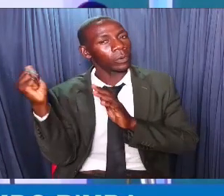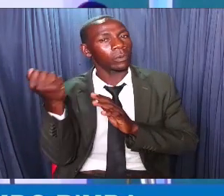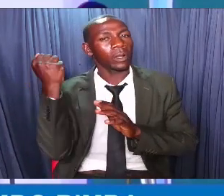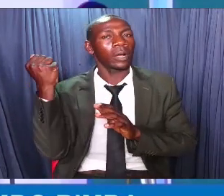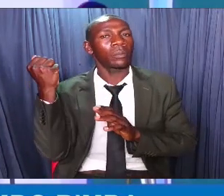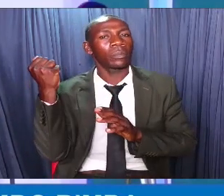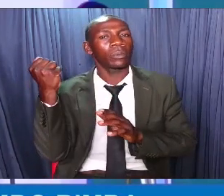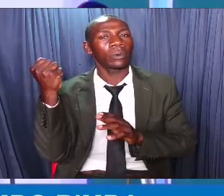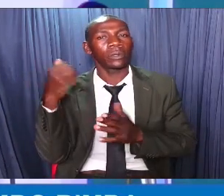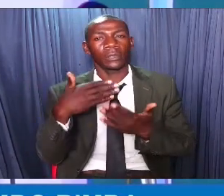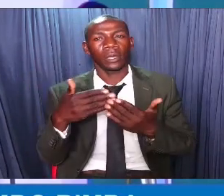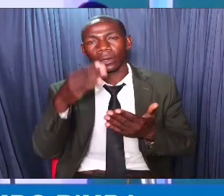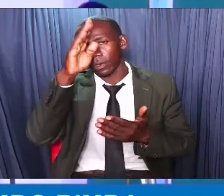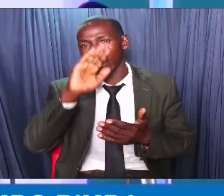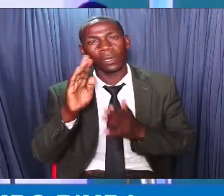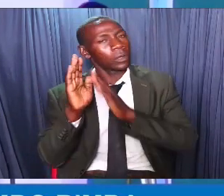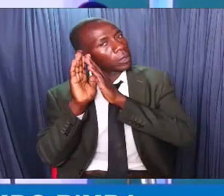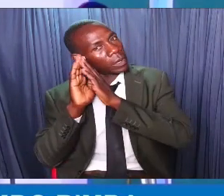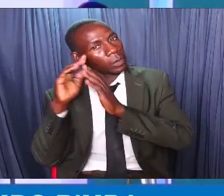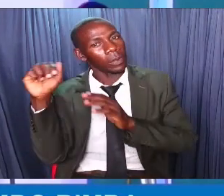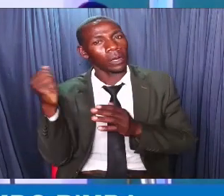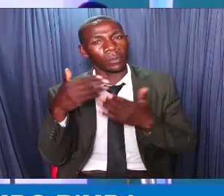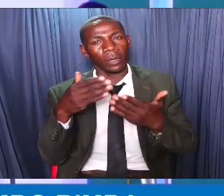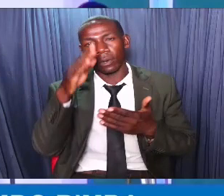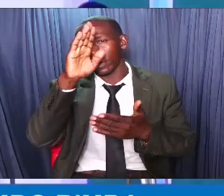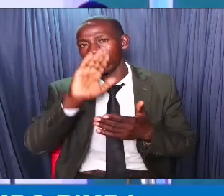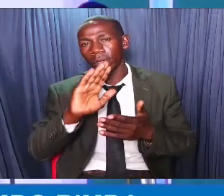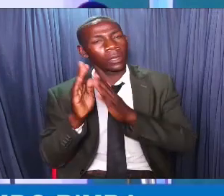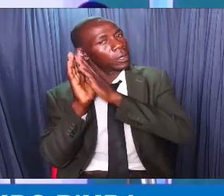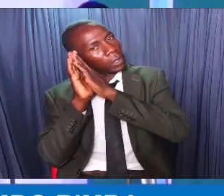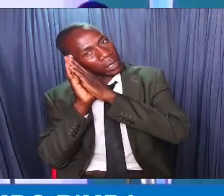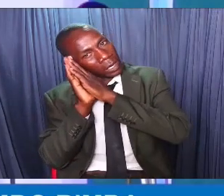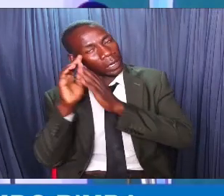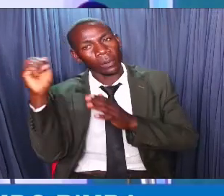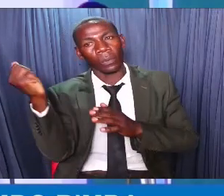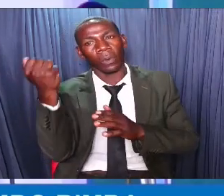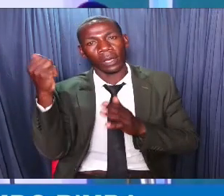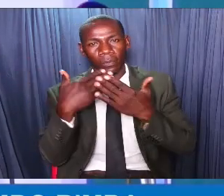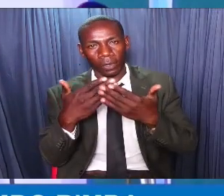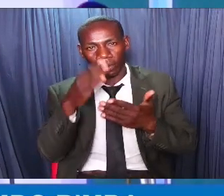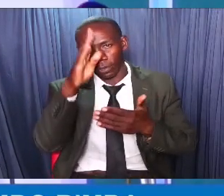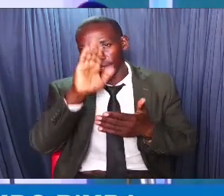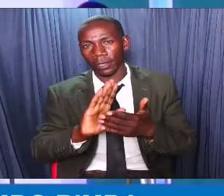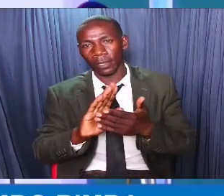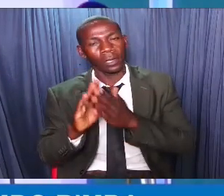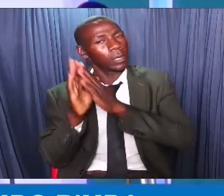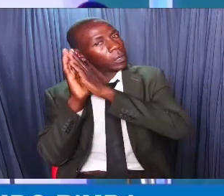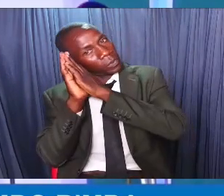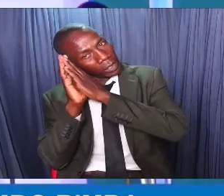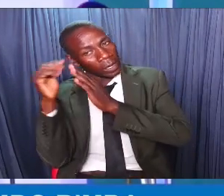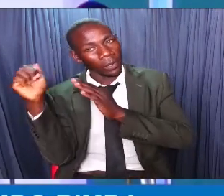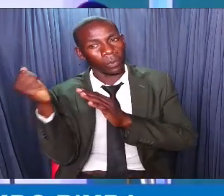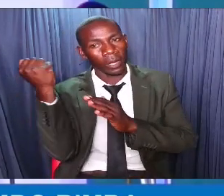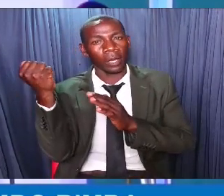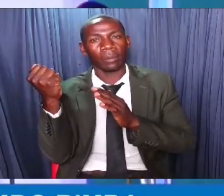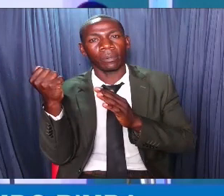sleep woken up thank God. Ukilala ukiamsha shukuru Mungu. Sleep woken up thank God. Ukilala ukiamsha shukuru Mungu. You sleep woken up thank God. Ukilala ukiamshwa.